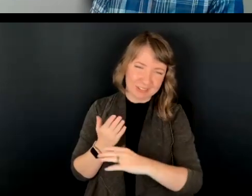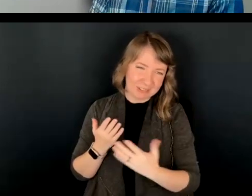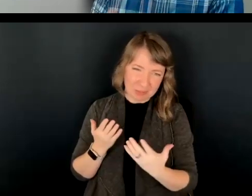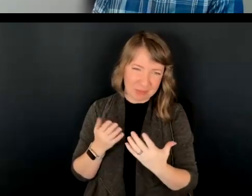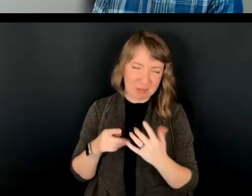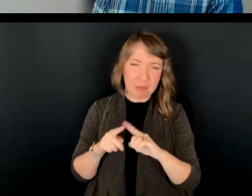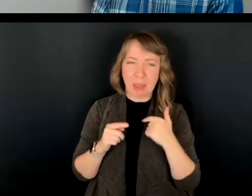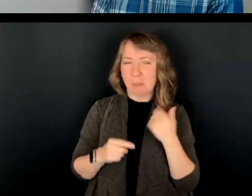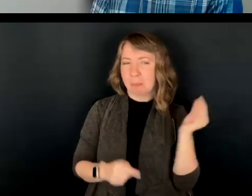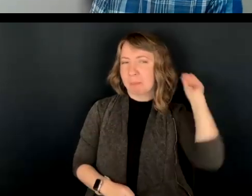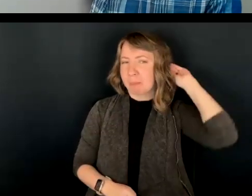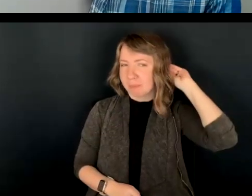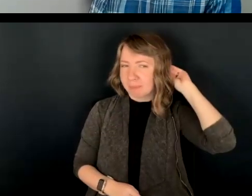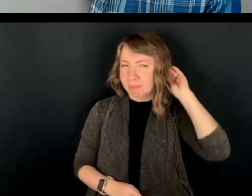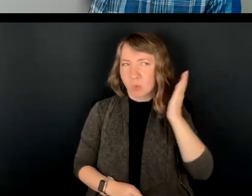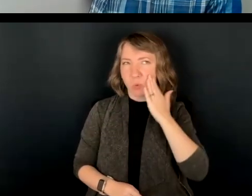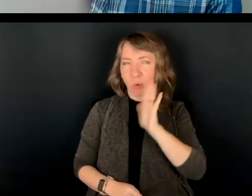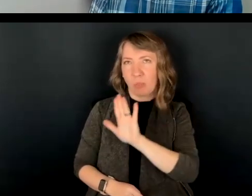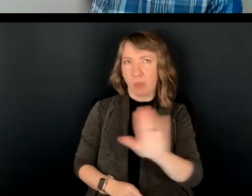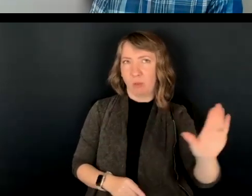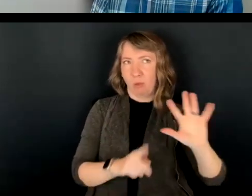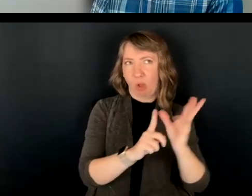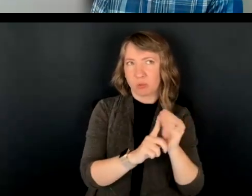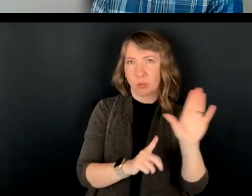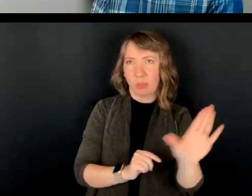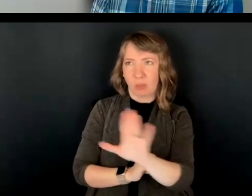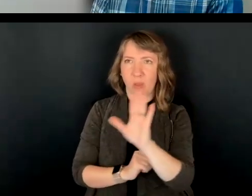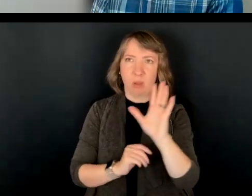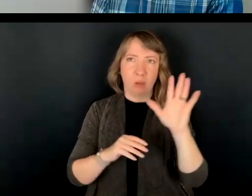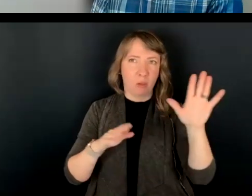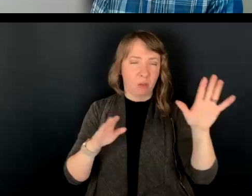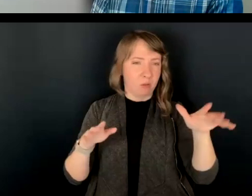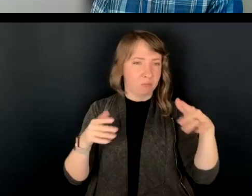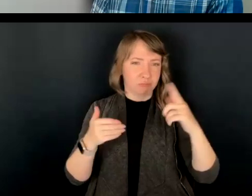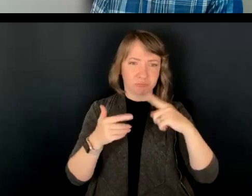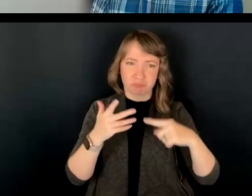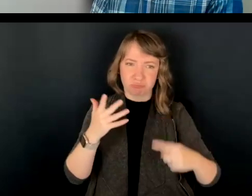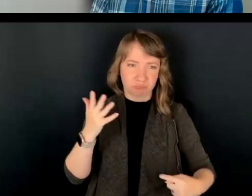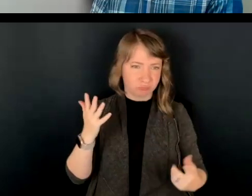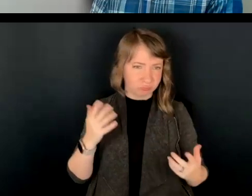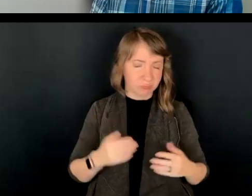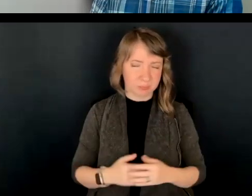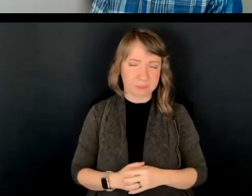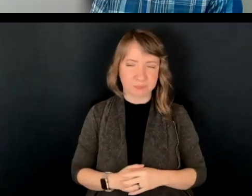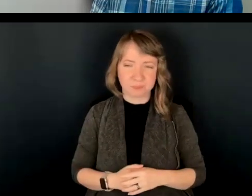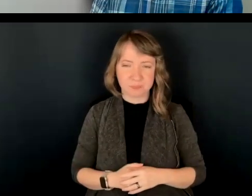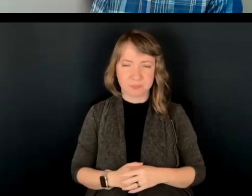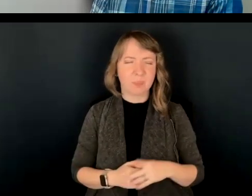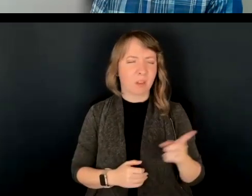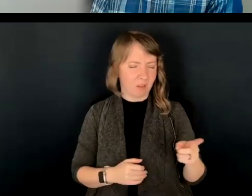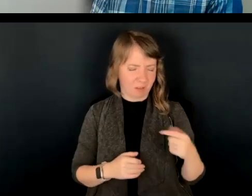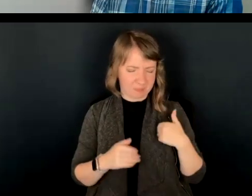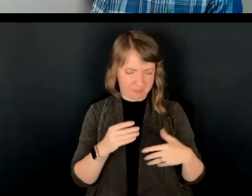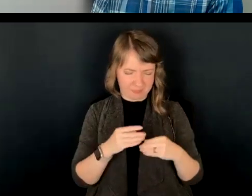of like the culture of doing this type of work. And then something that I think Mike brought up a few